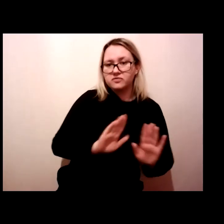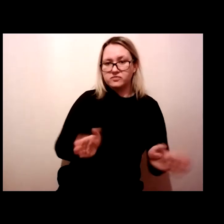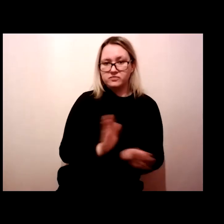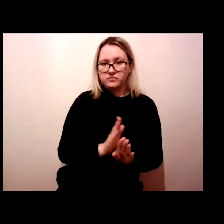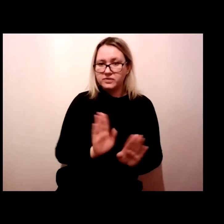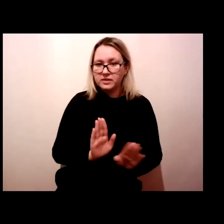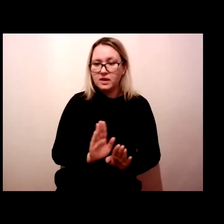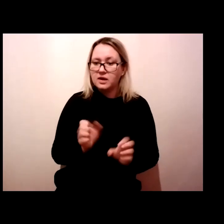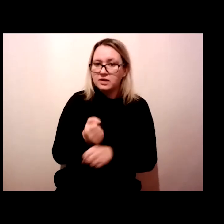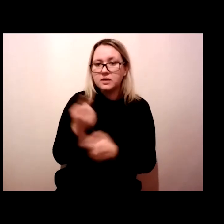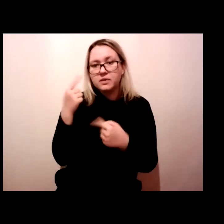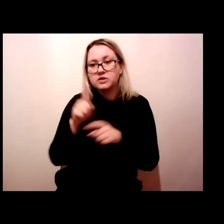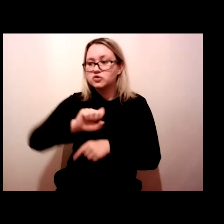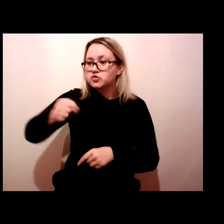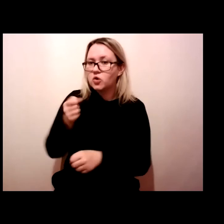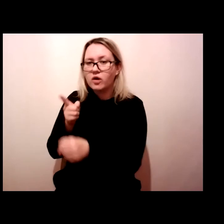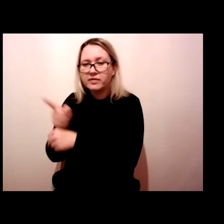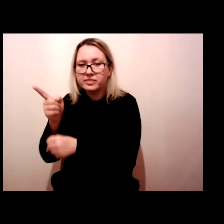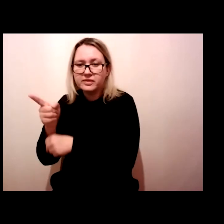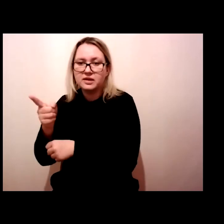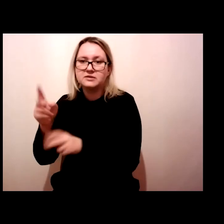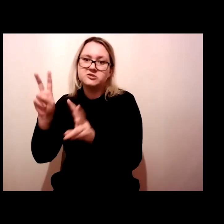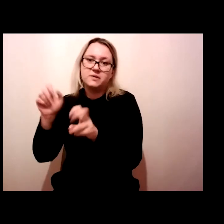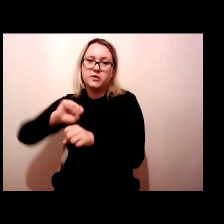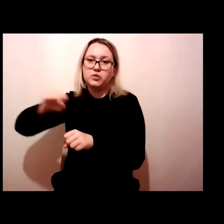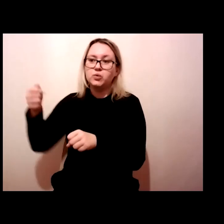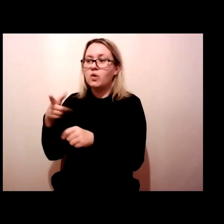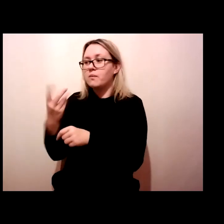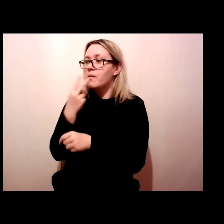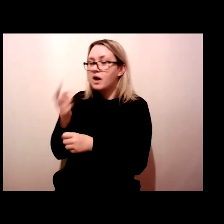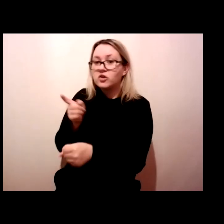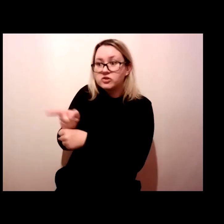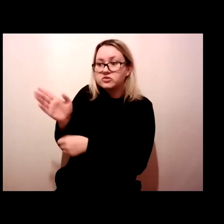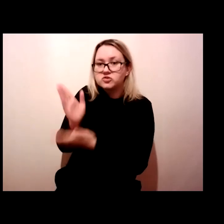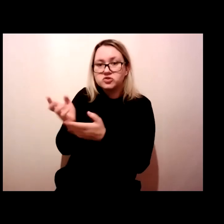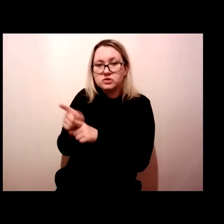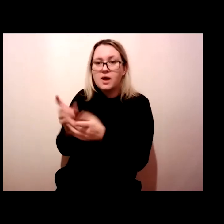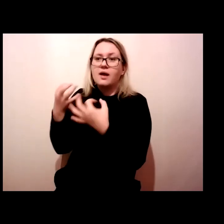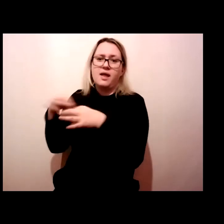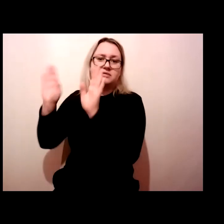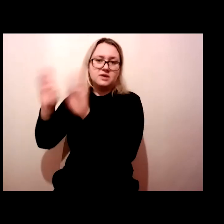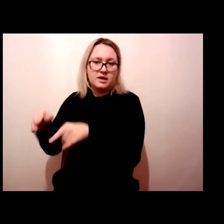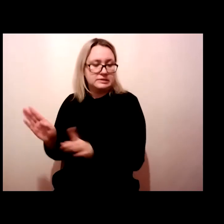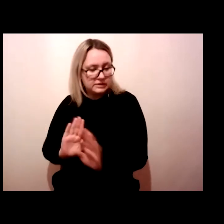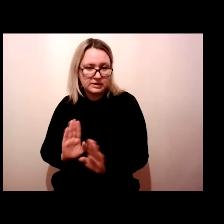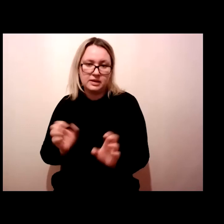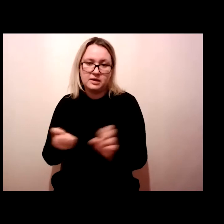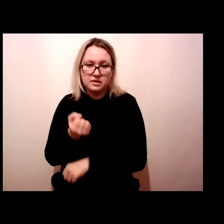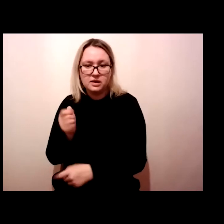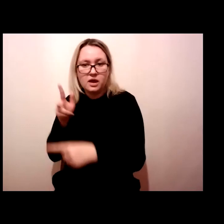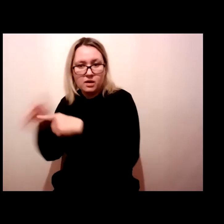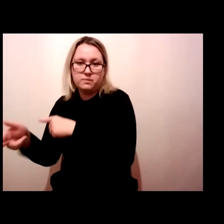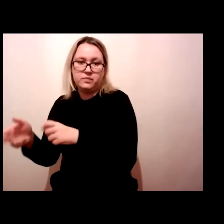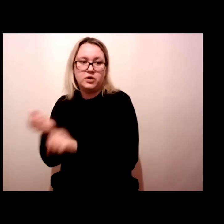the children have to understand that they cannot be viewers, they cannot allow